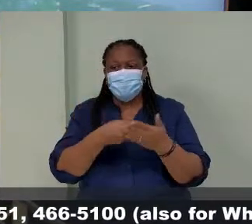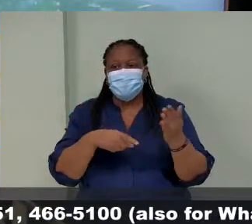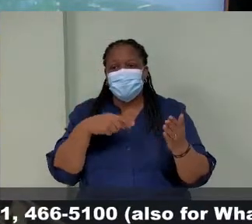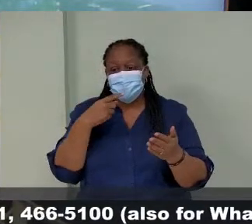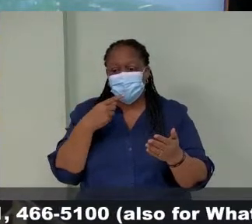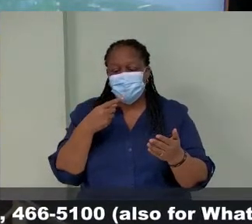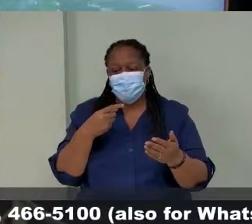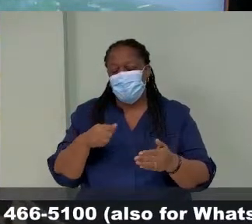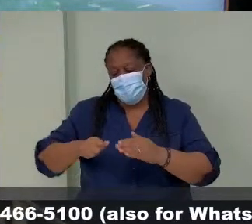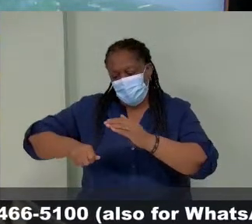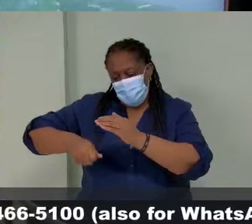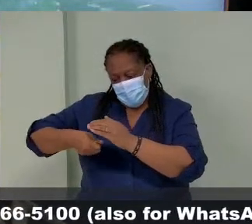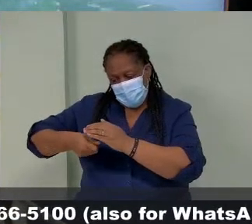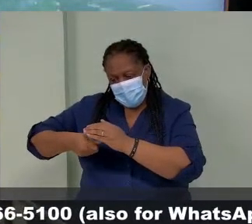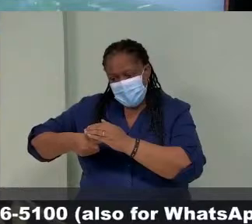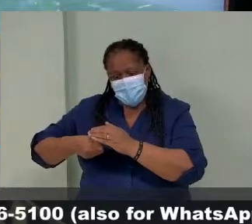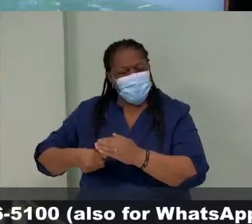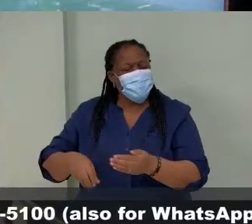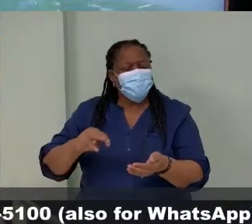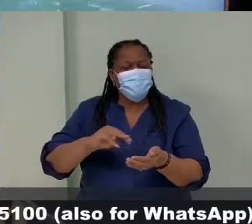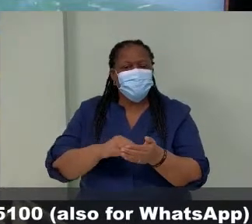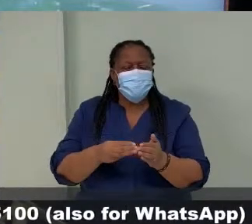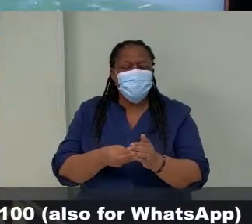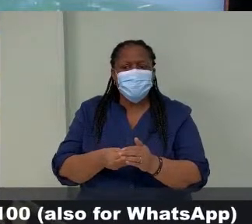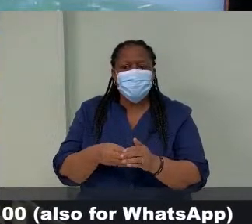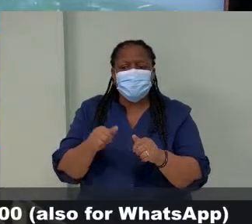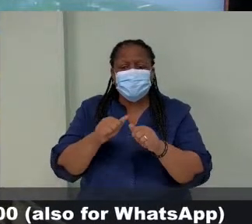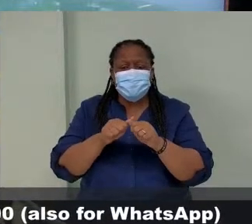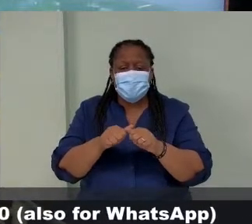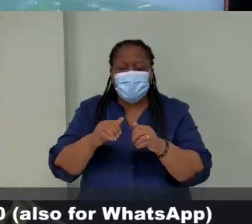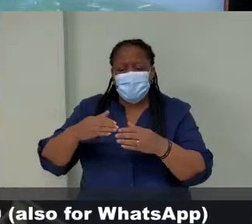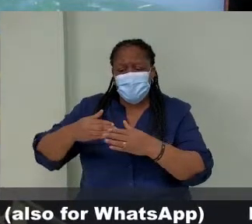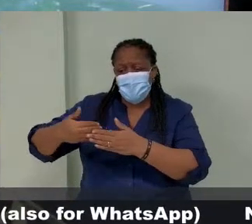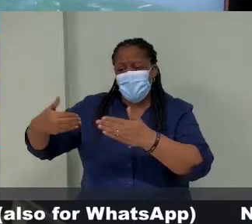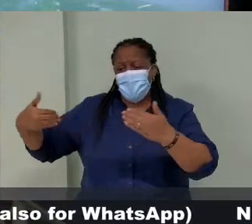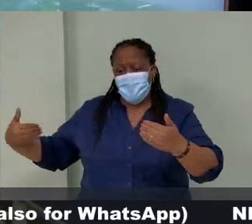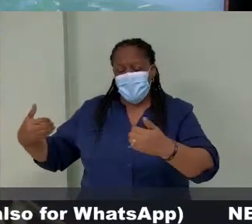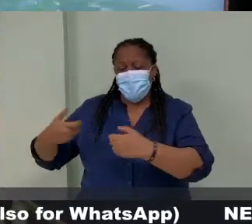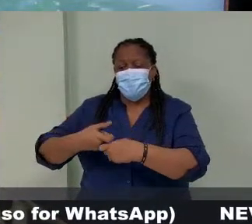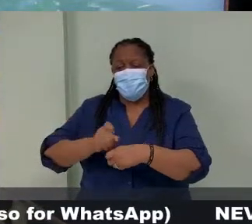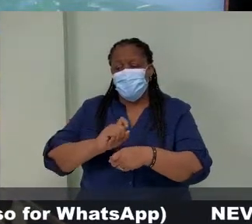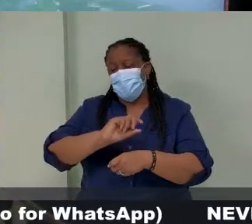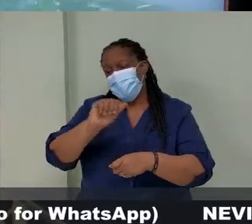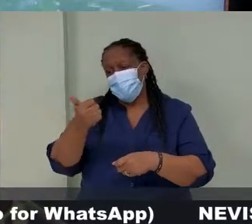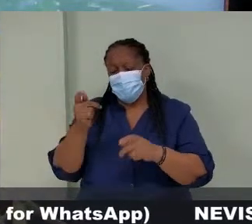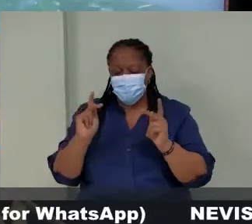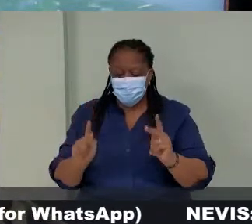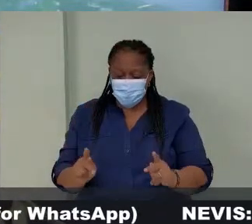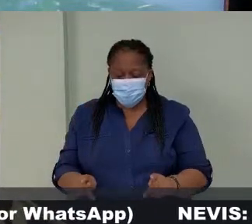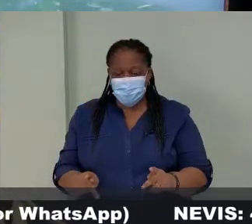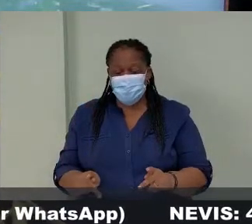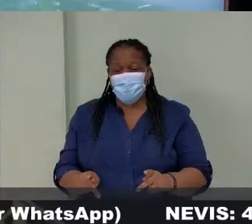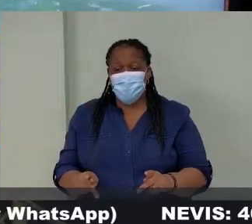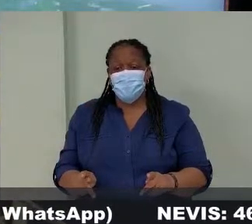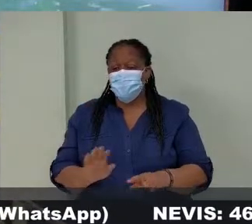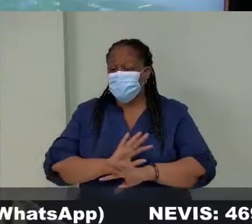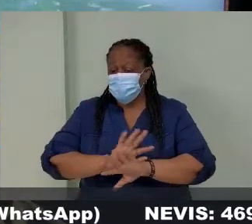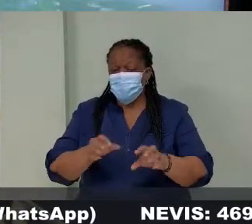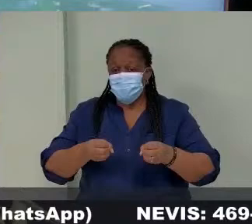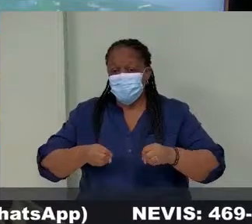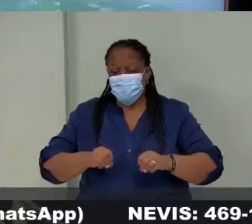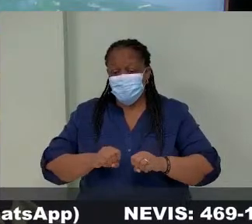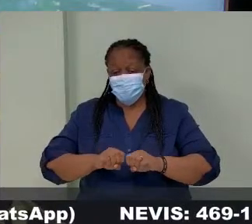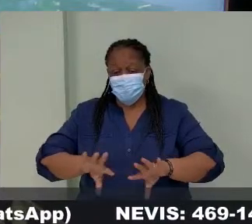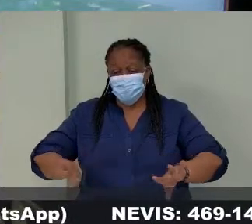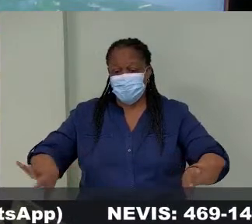Quarantine is one of the means to prevent the spread of virus. From the feedback we are getting so far, particularly from nationals who are